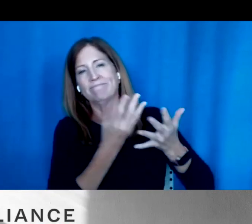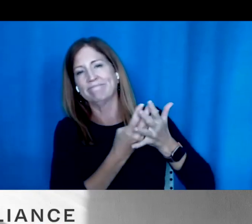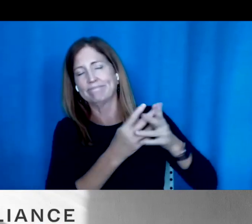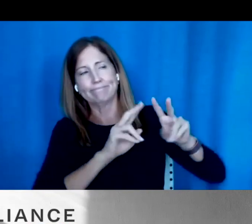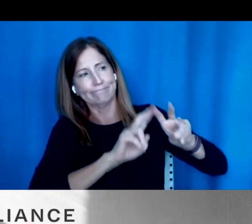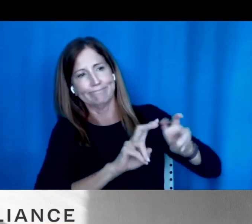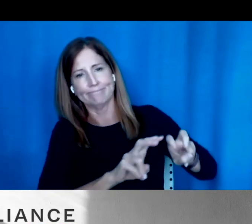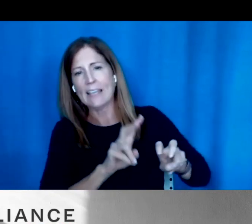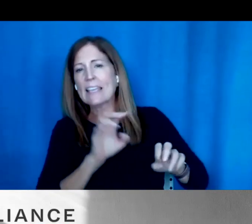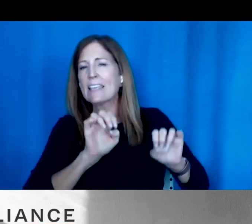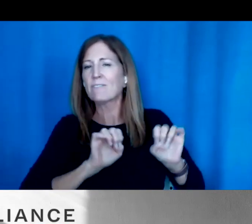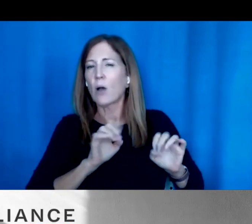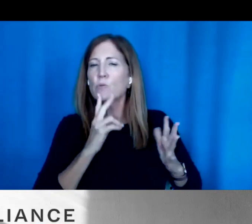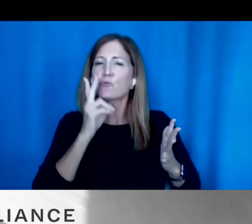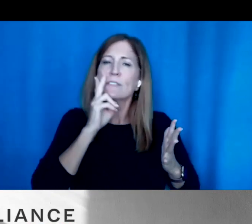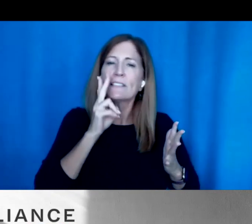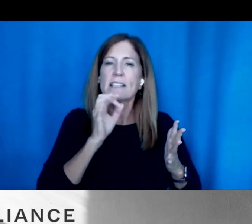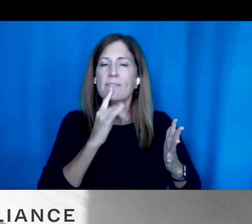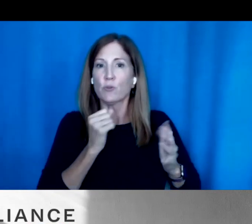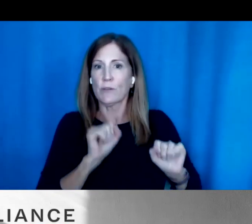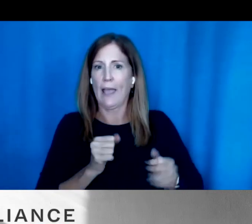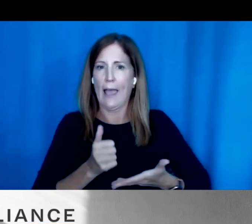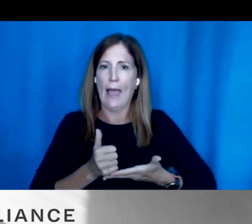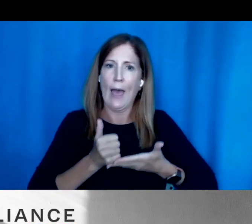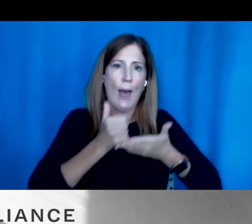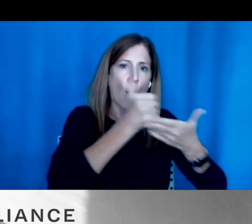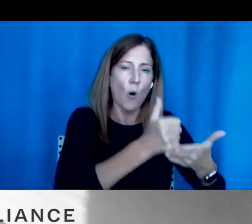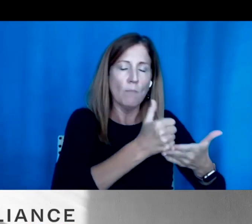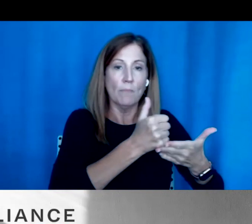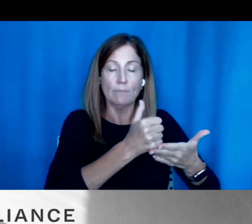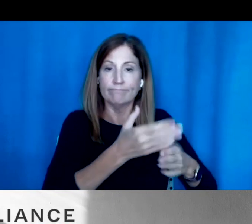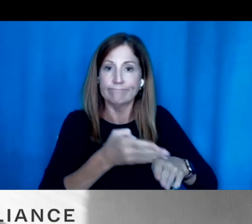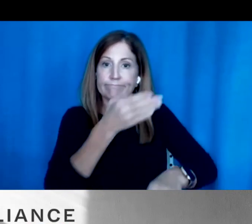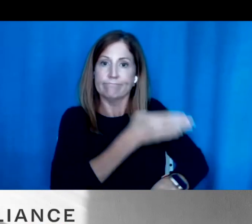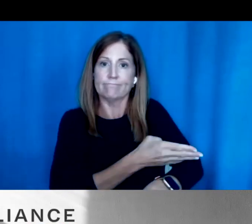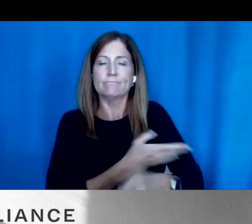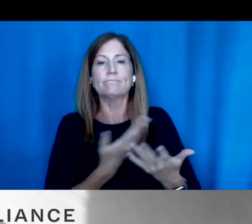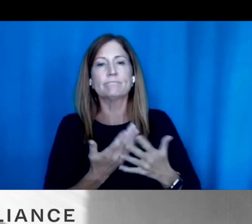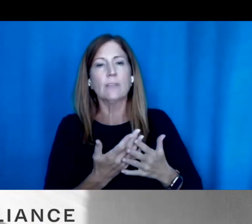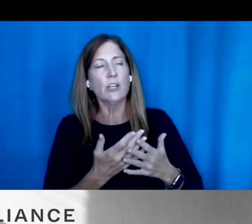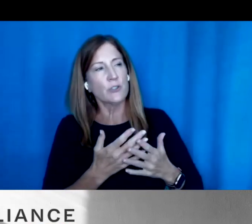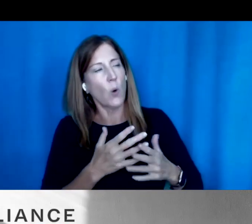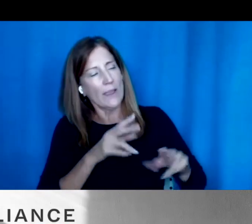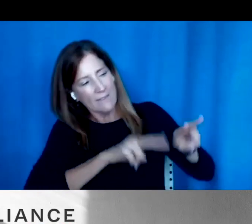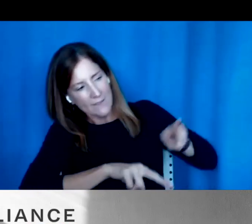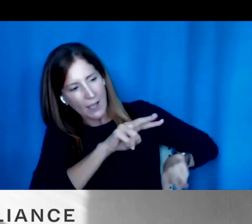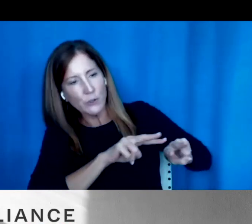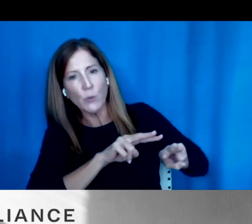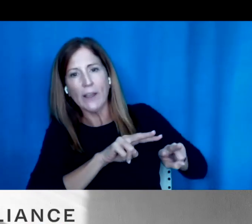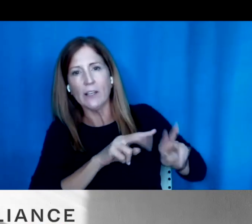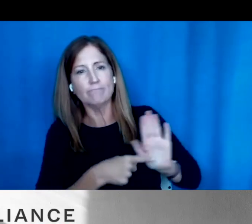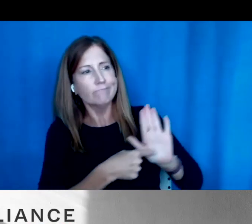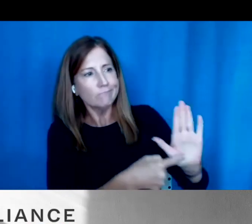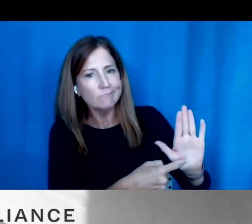want to be able to show that you're helping them to make a difference, and evaluation and showing impact is really